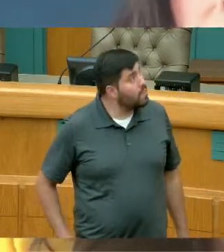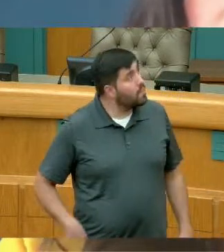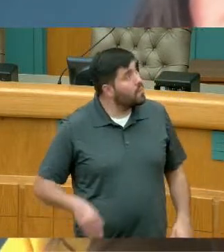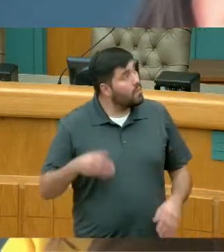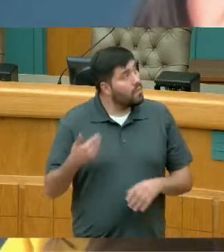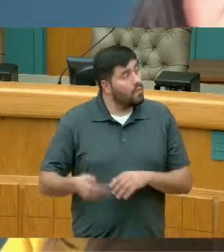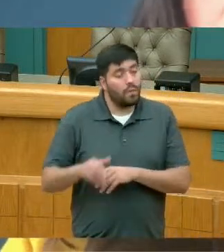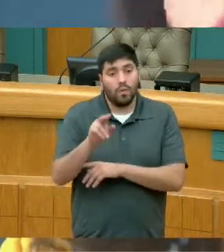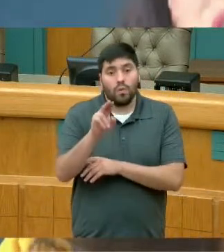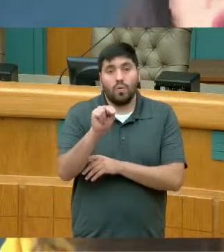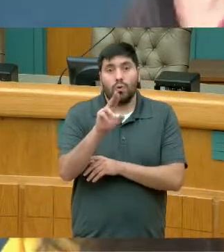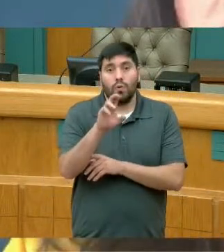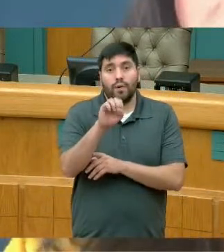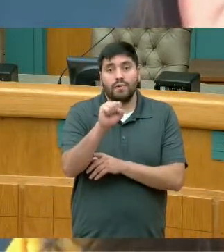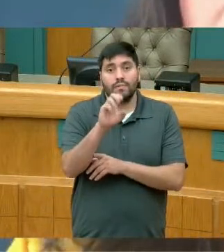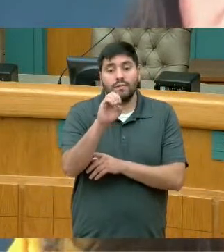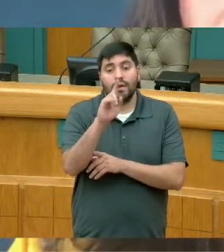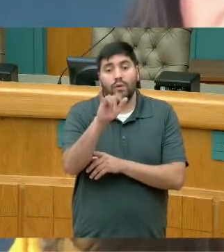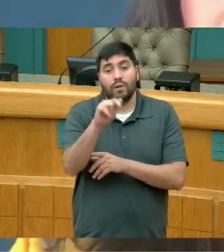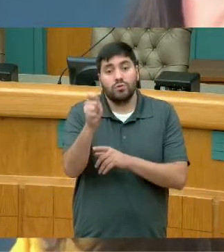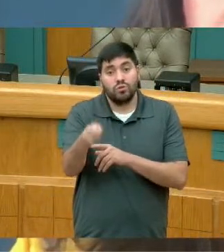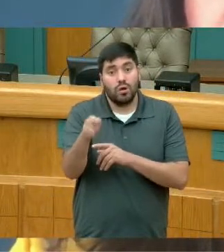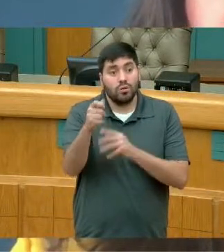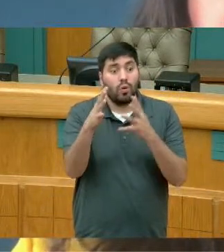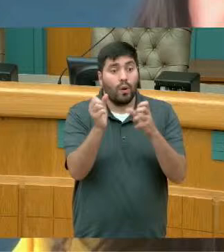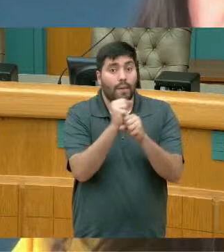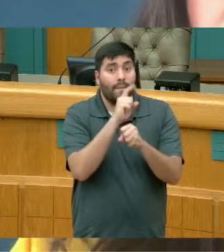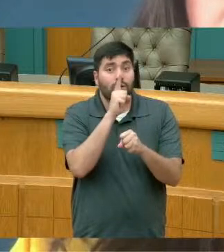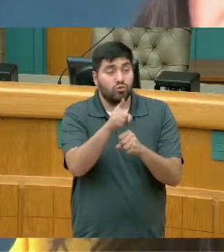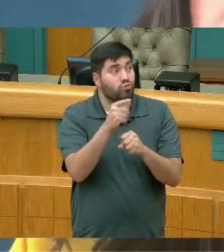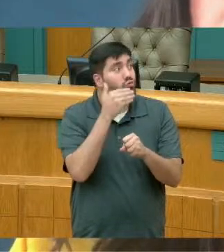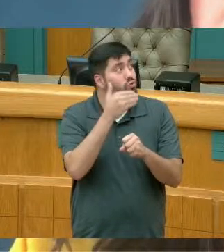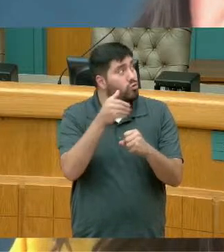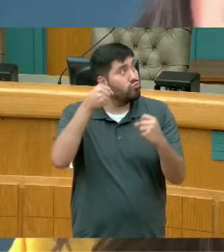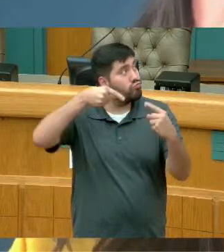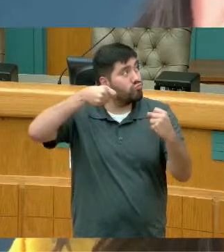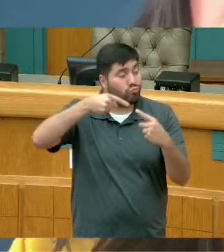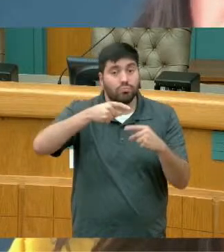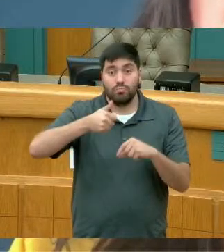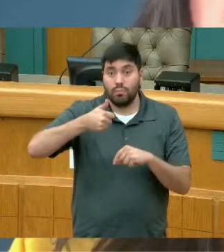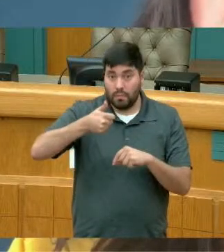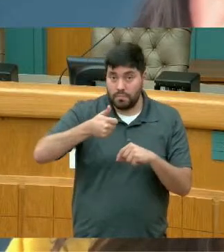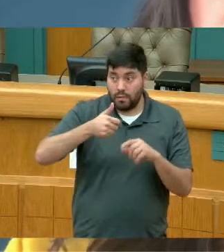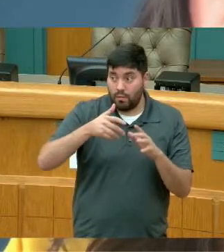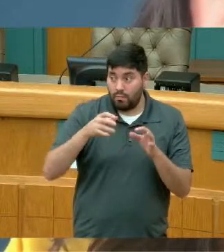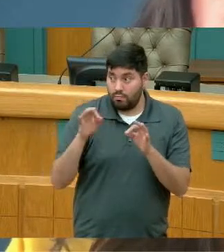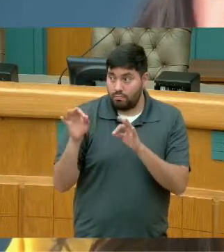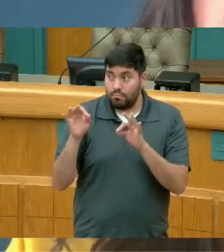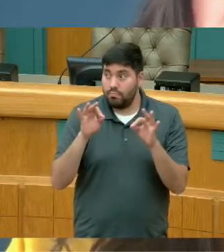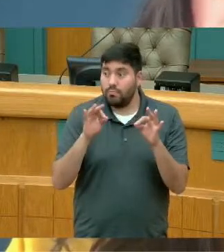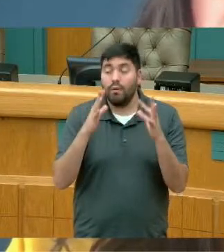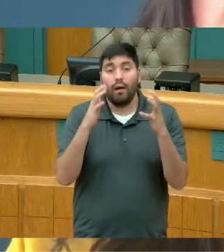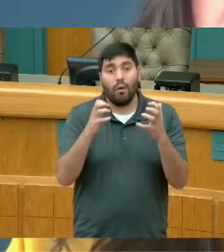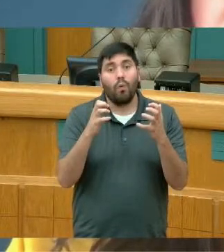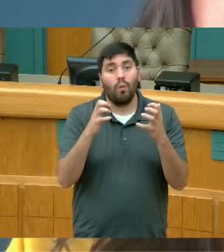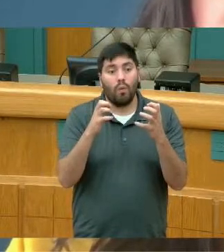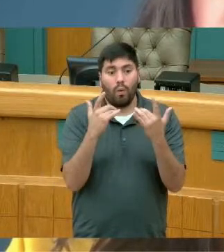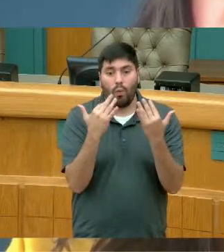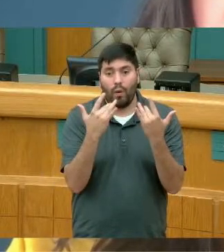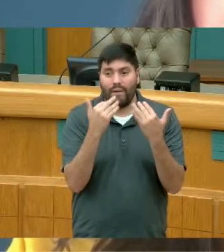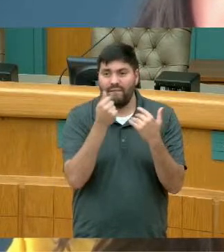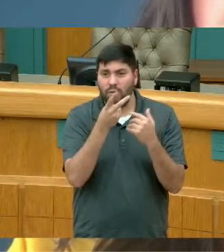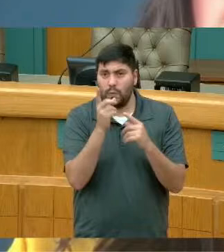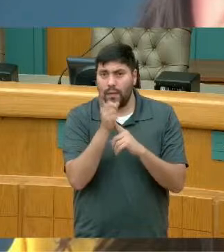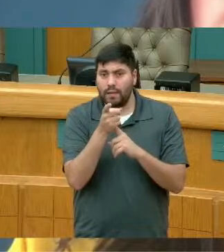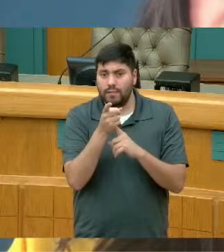Nueces County Judge. Want to make sure I'm getting a good signal and thumbs up here, so I'll just wait just